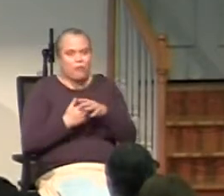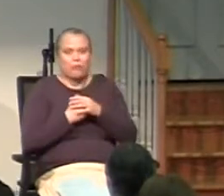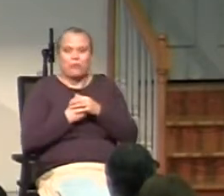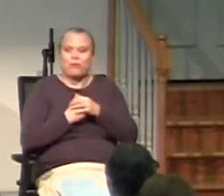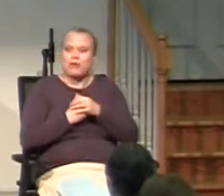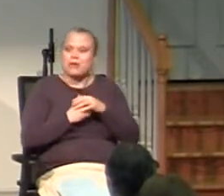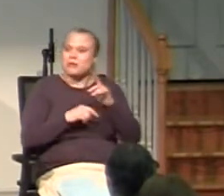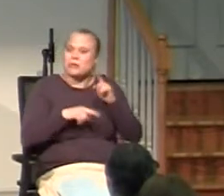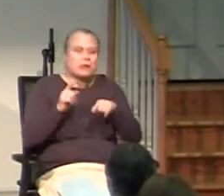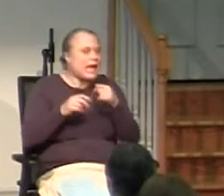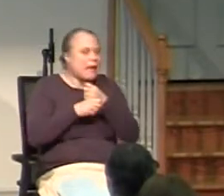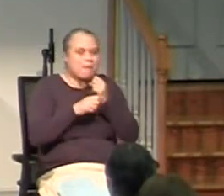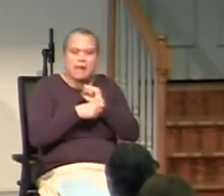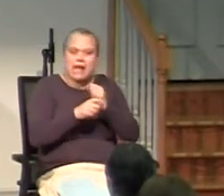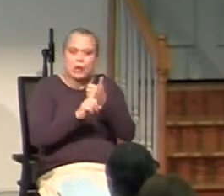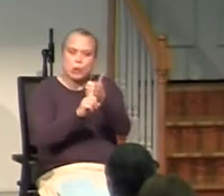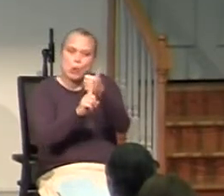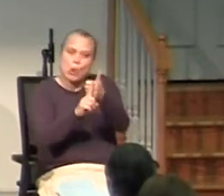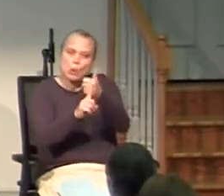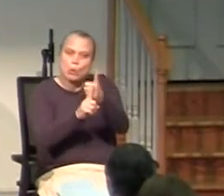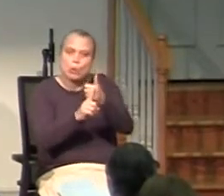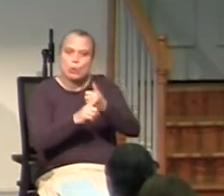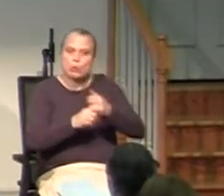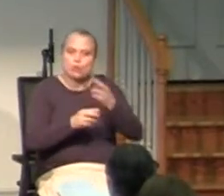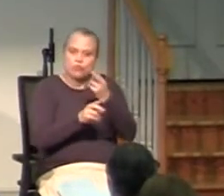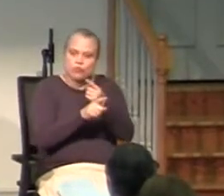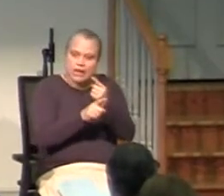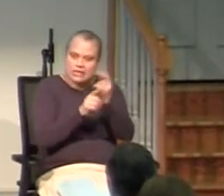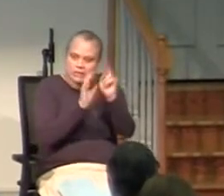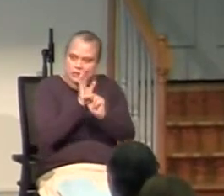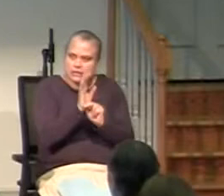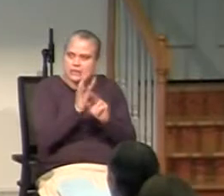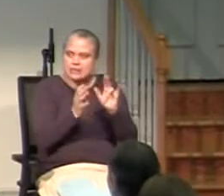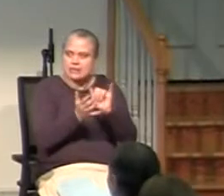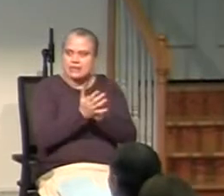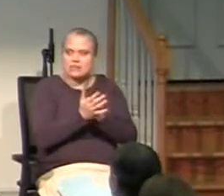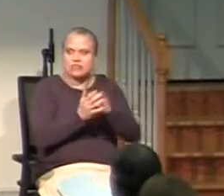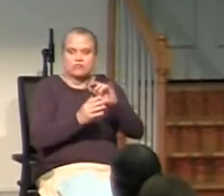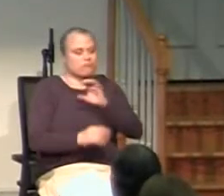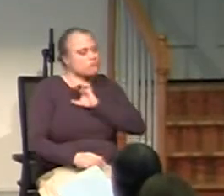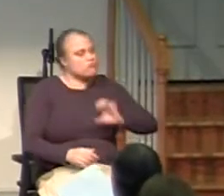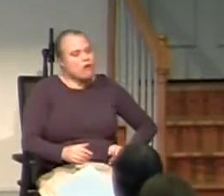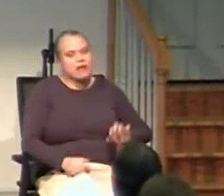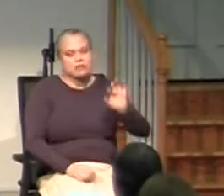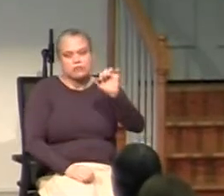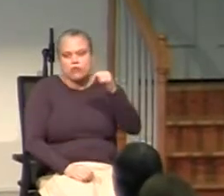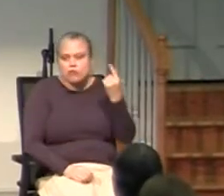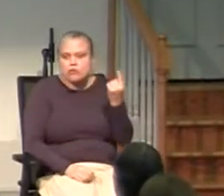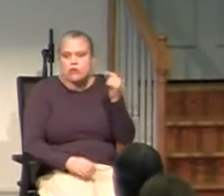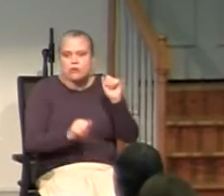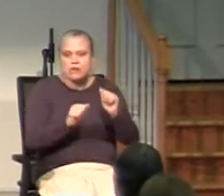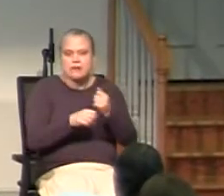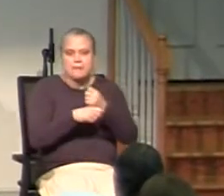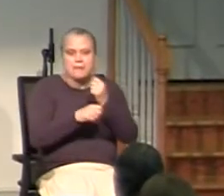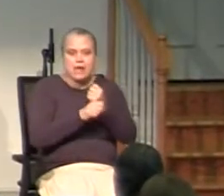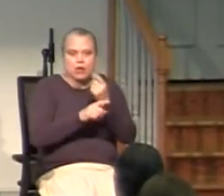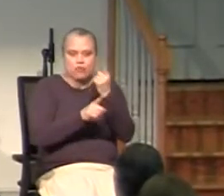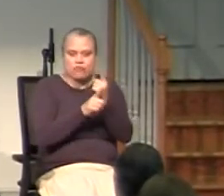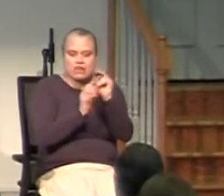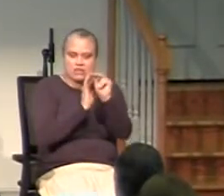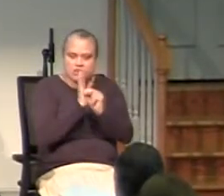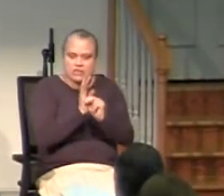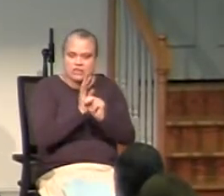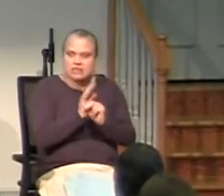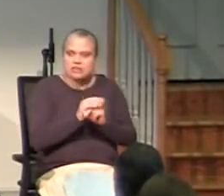manufactured righteousness. There's only one true righteousness, and that's Christ's righteousness. And the only righteousness on the face of the earth today is